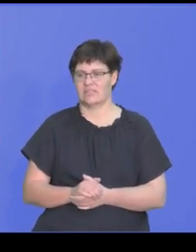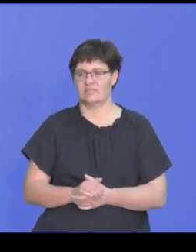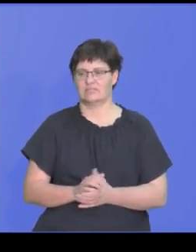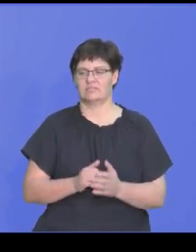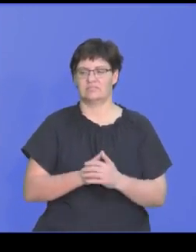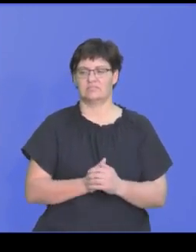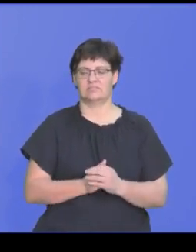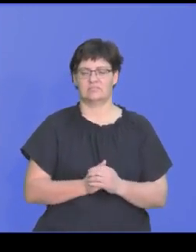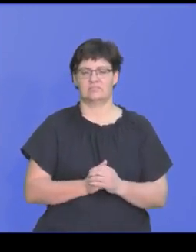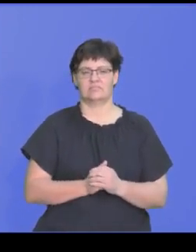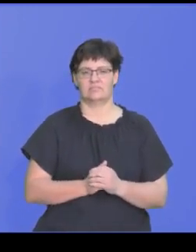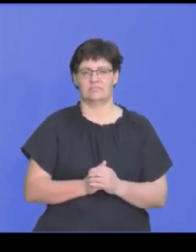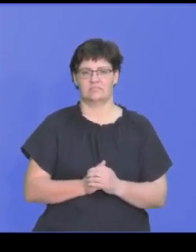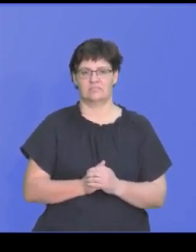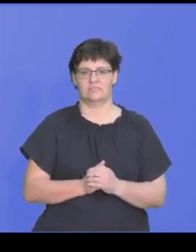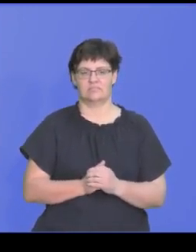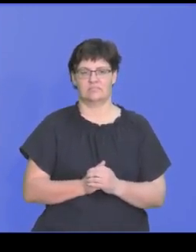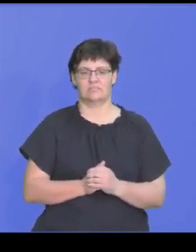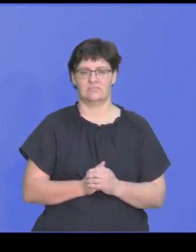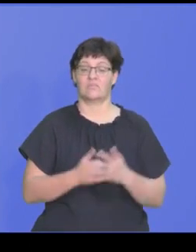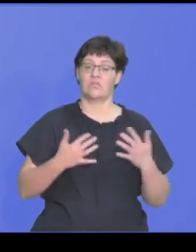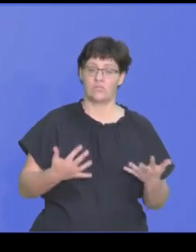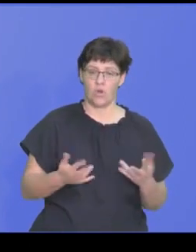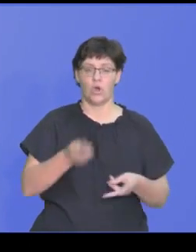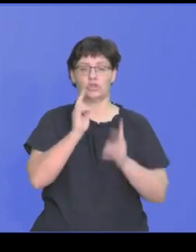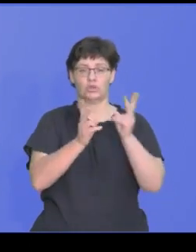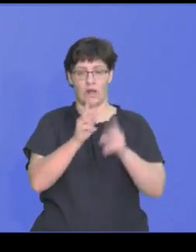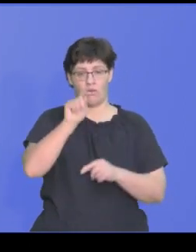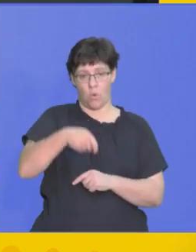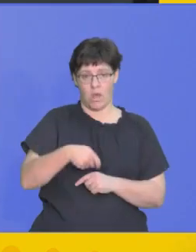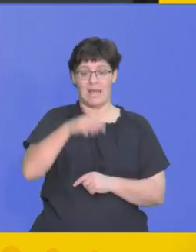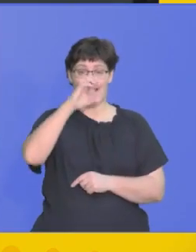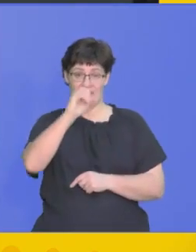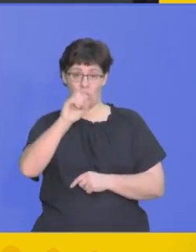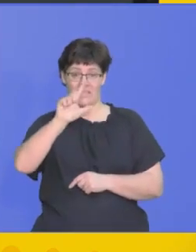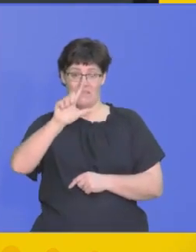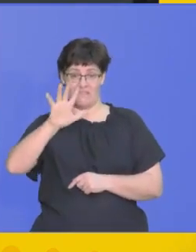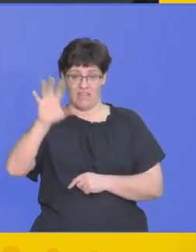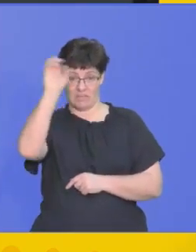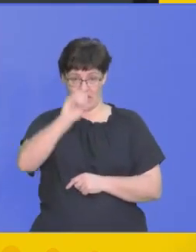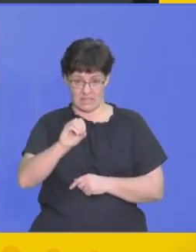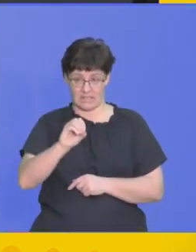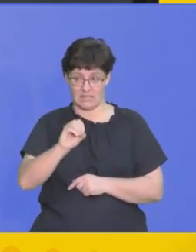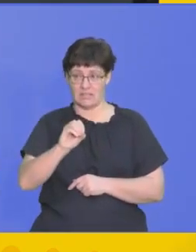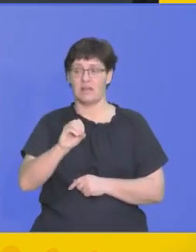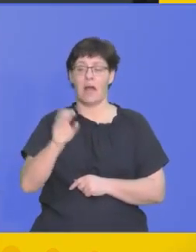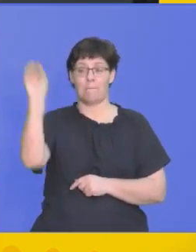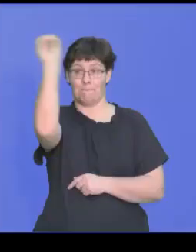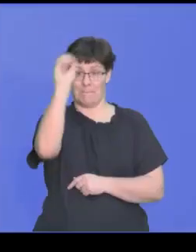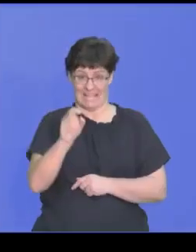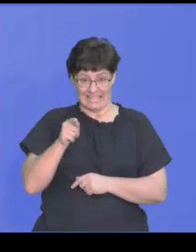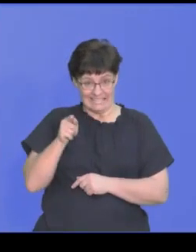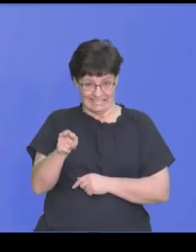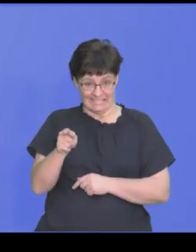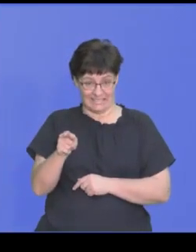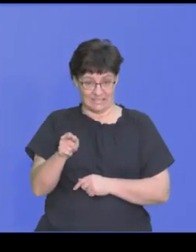12.075%. Don't forget your units. And the question now is, do we round or do we leave it as it is? And if I read the question,